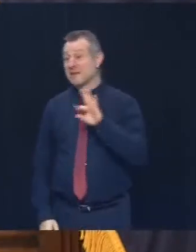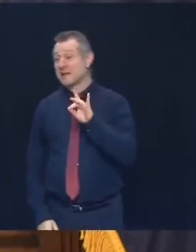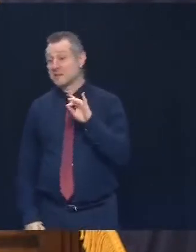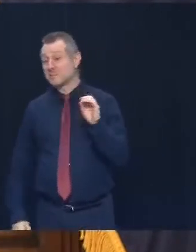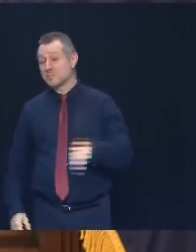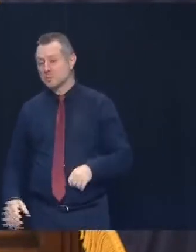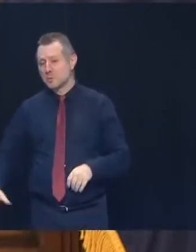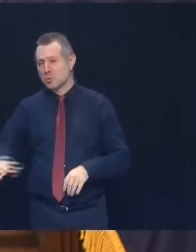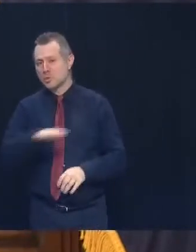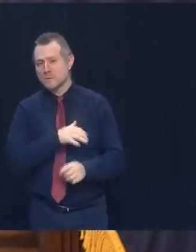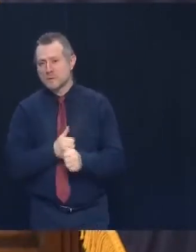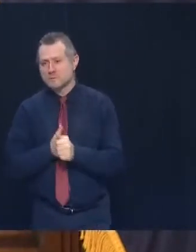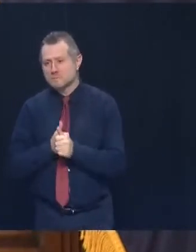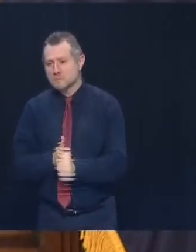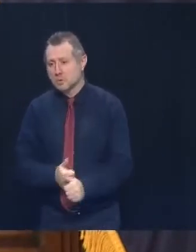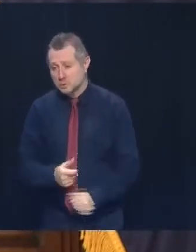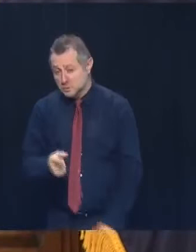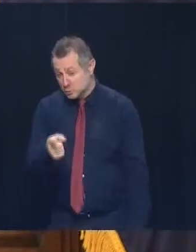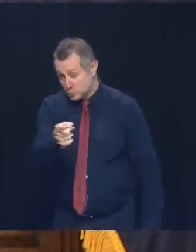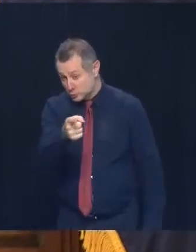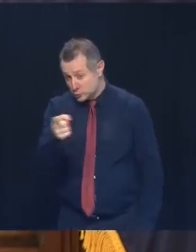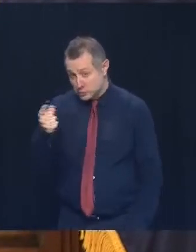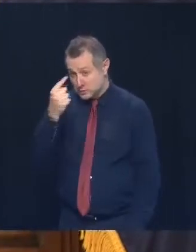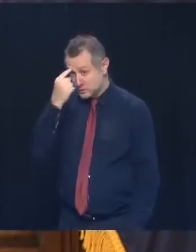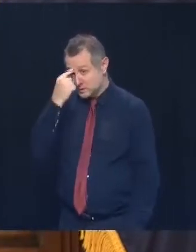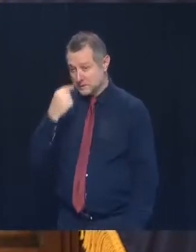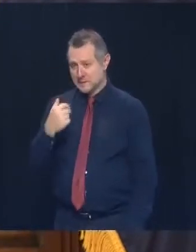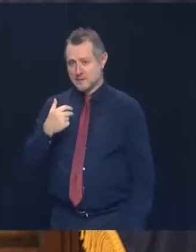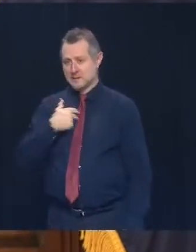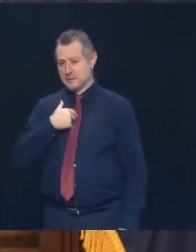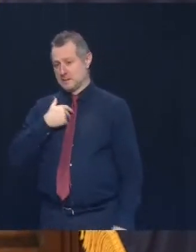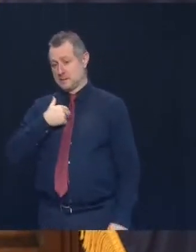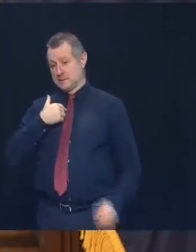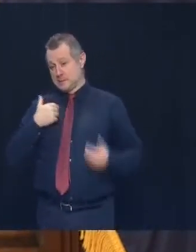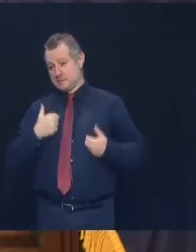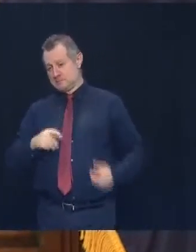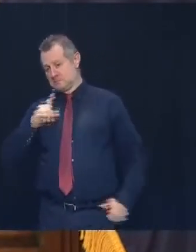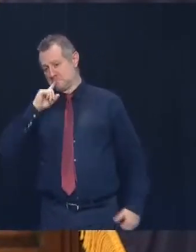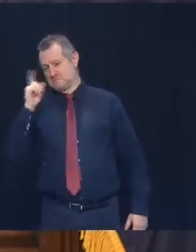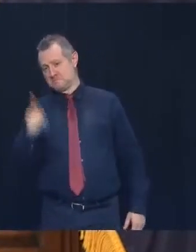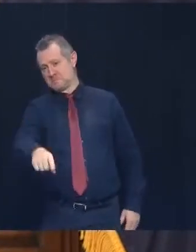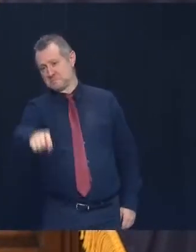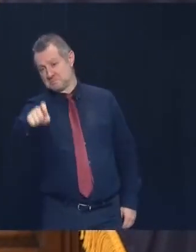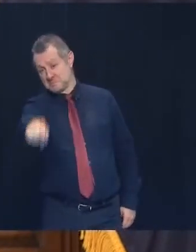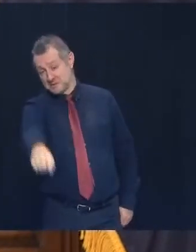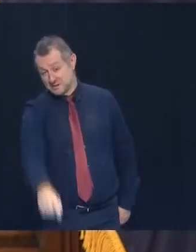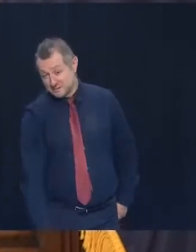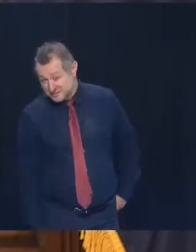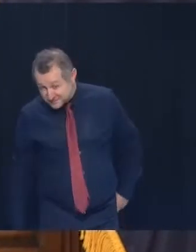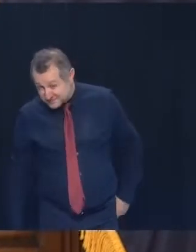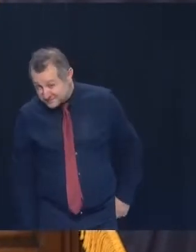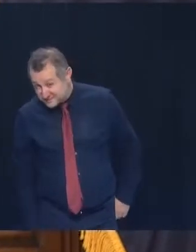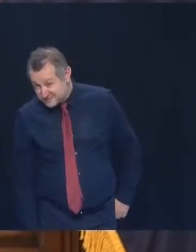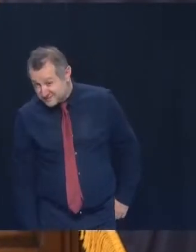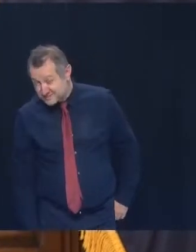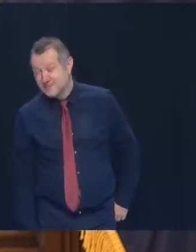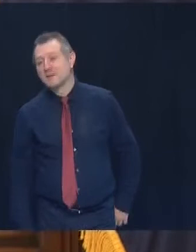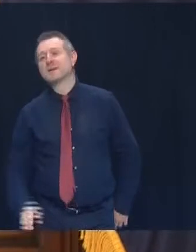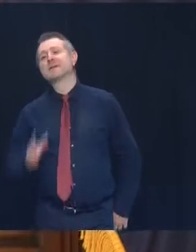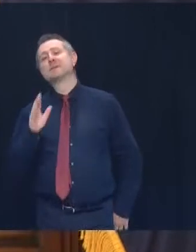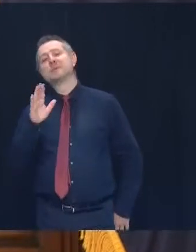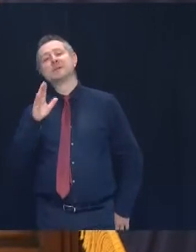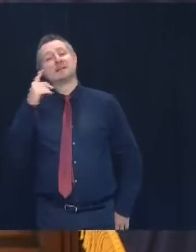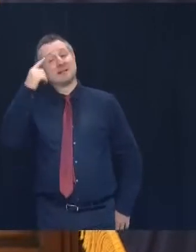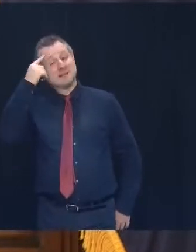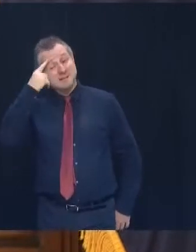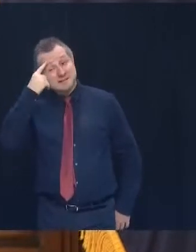you think that's because I said you have to do it? Do you think if they didn't